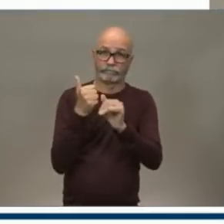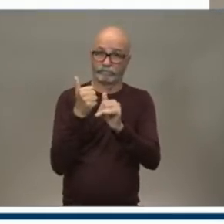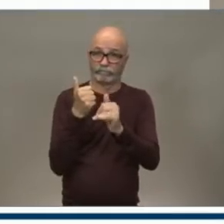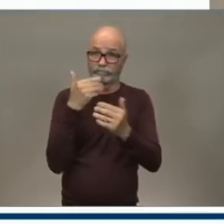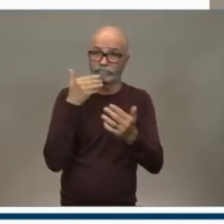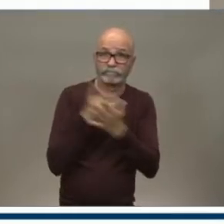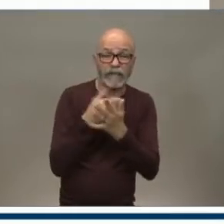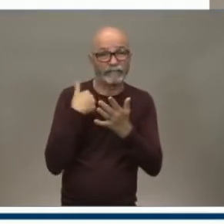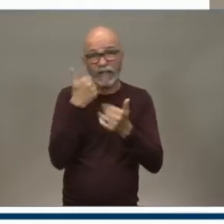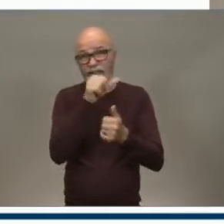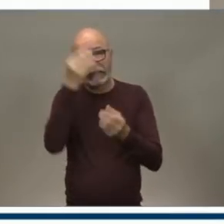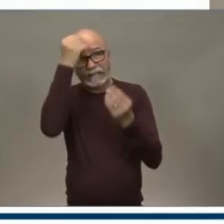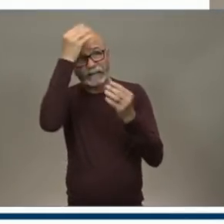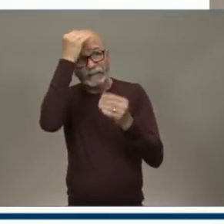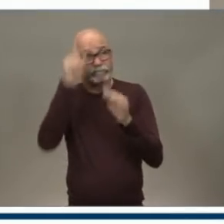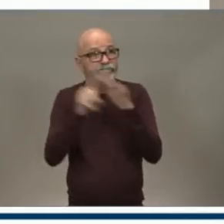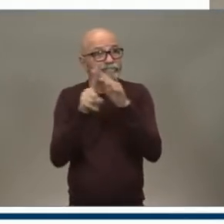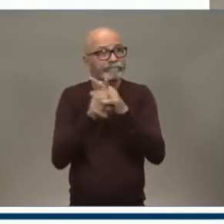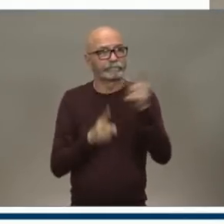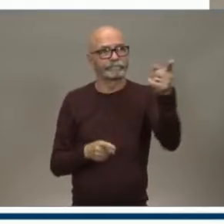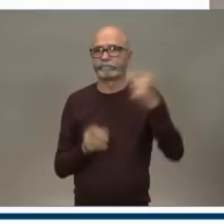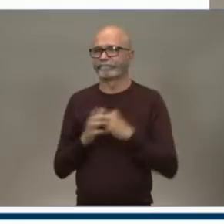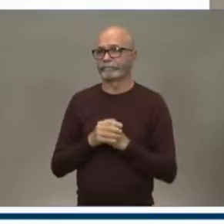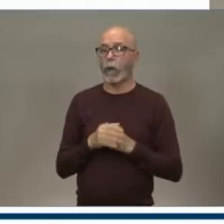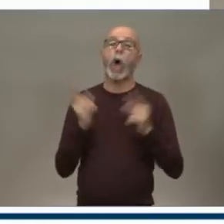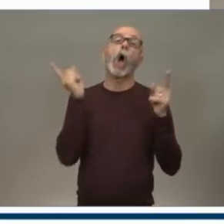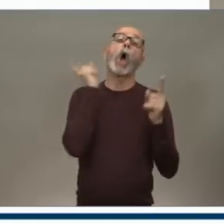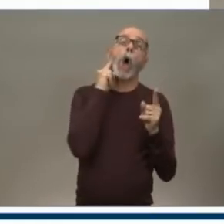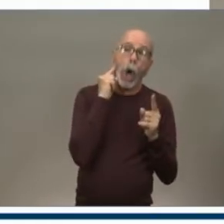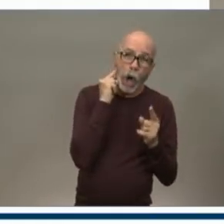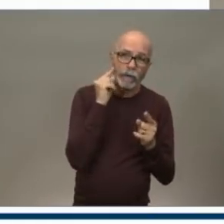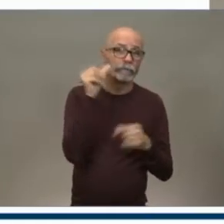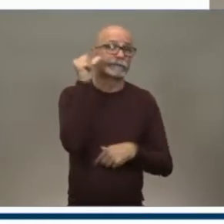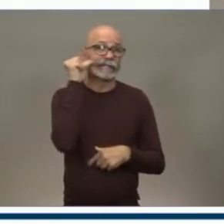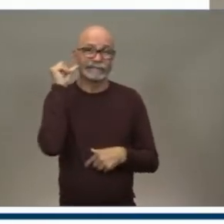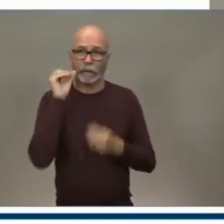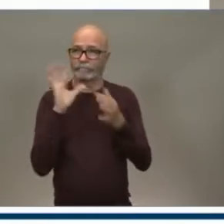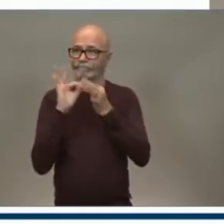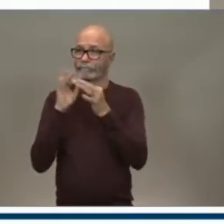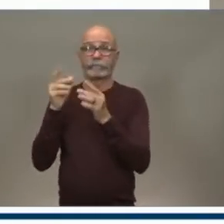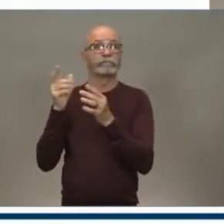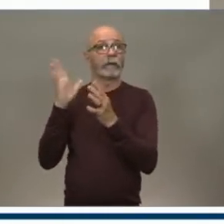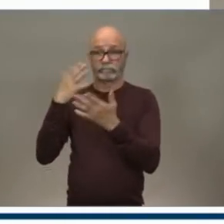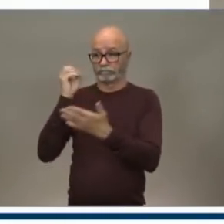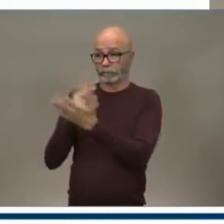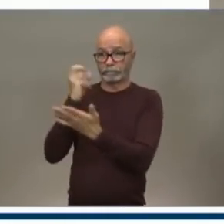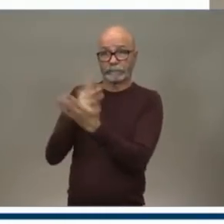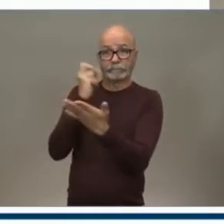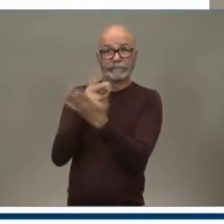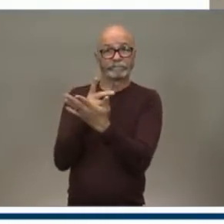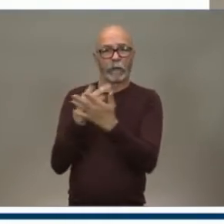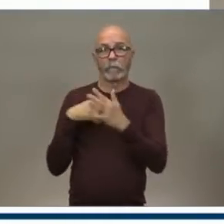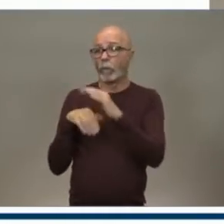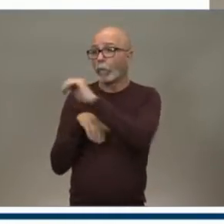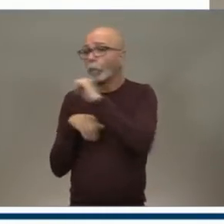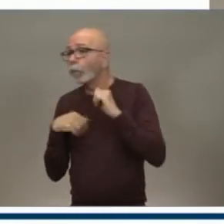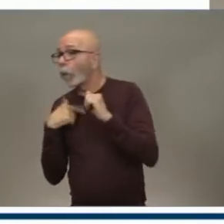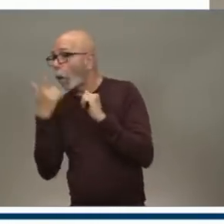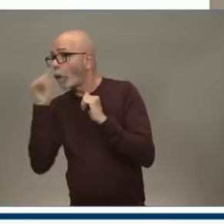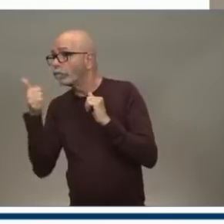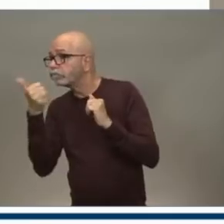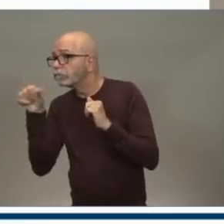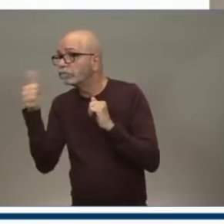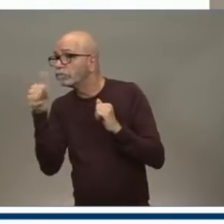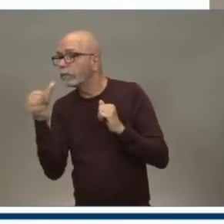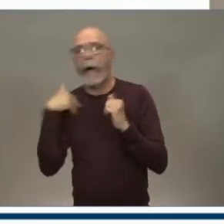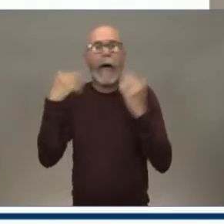I know there was another test approved yesterday. I just have not had time to get up to speed on that. But I think in general, we know that all the rapid tests